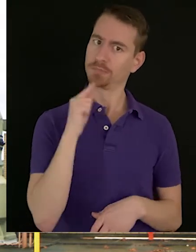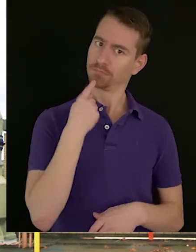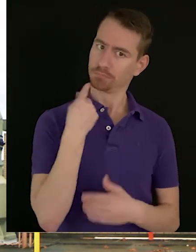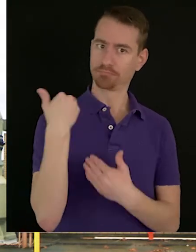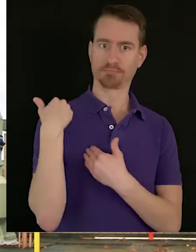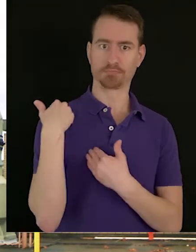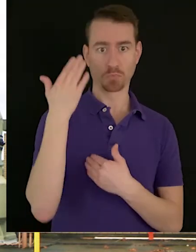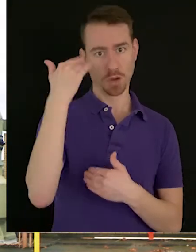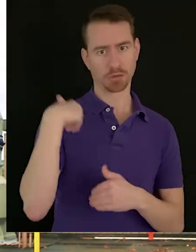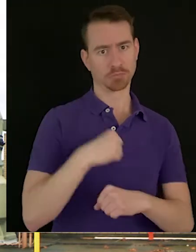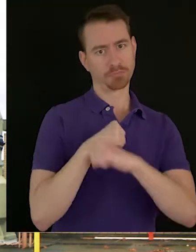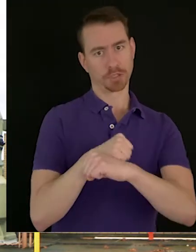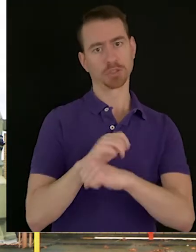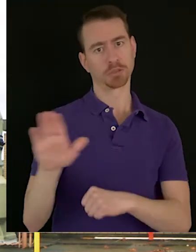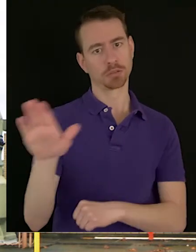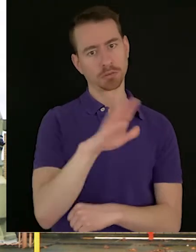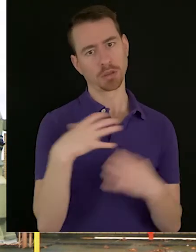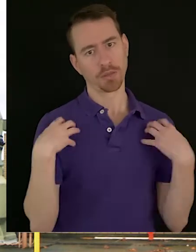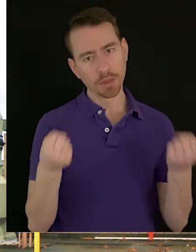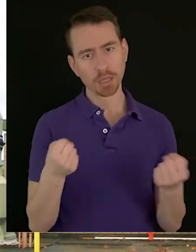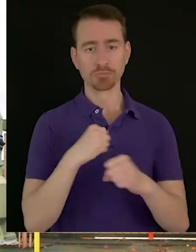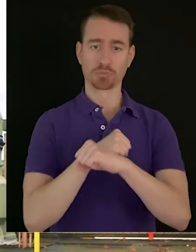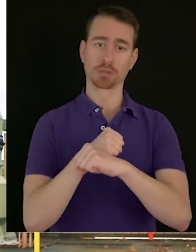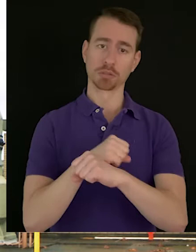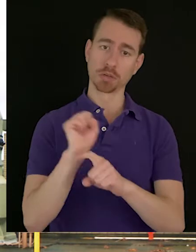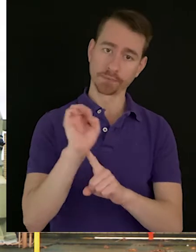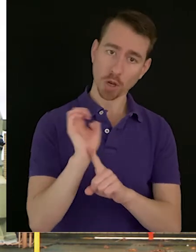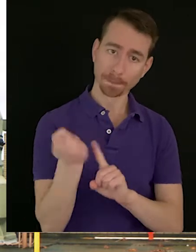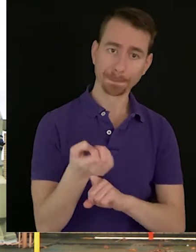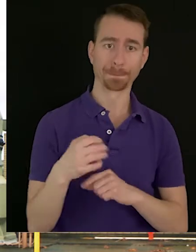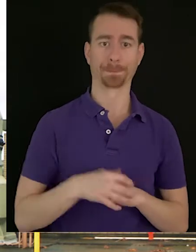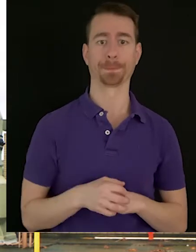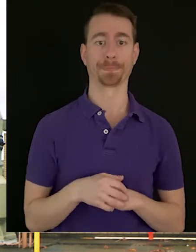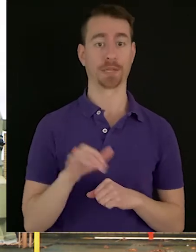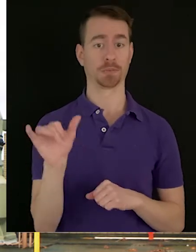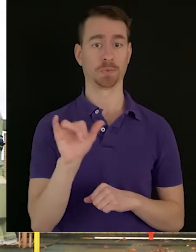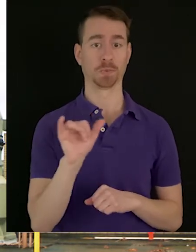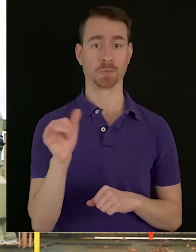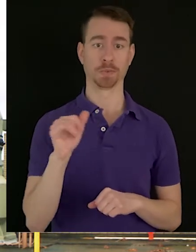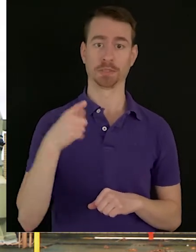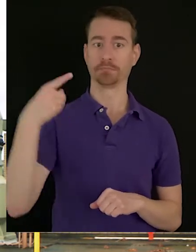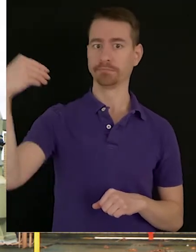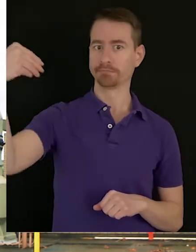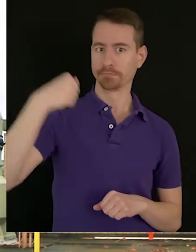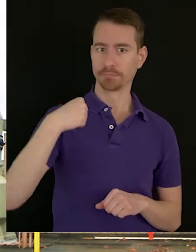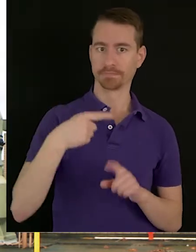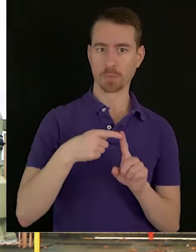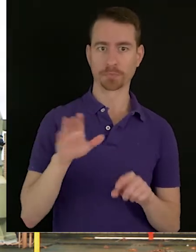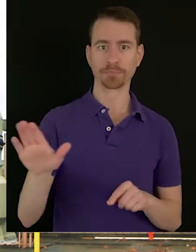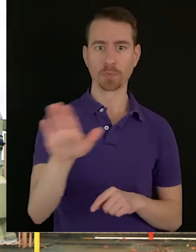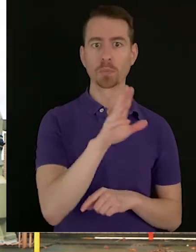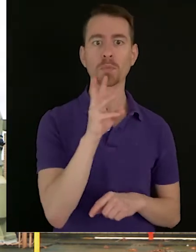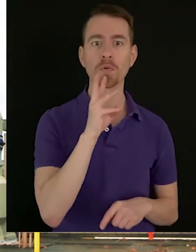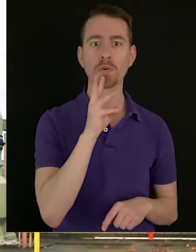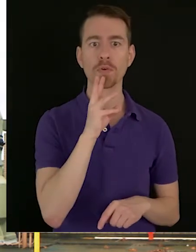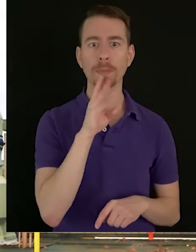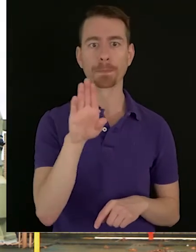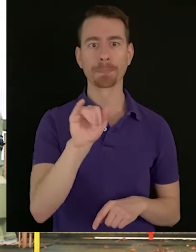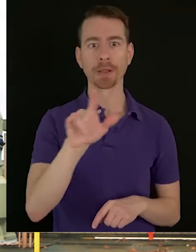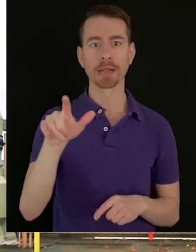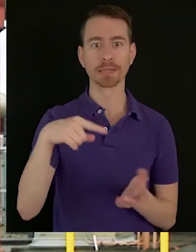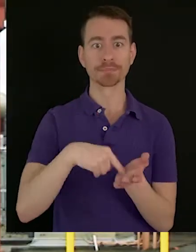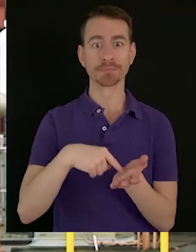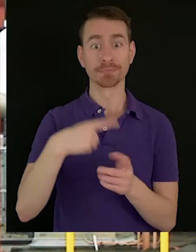surprising resources that we can reuse from it. I think it's amazing that this treatment process is going on 24/7, even when many of us